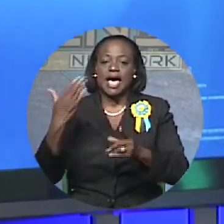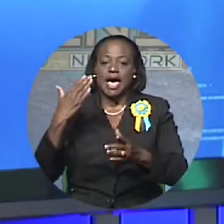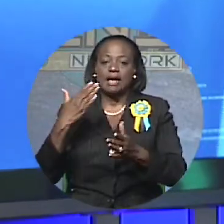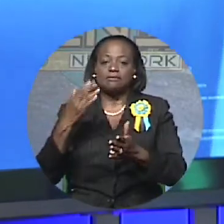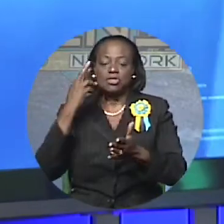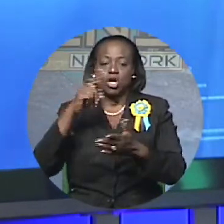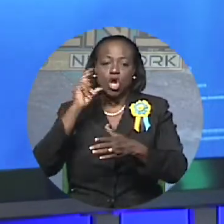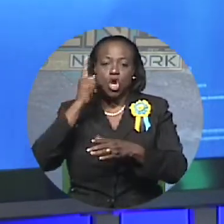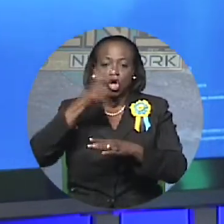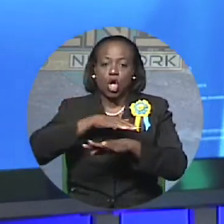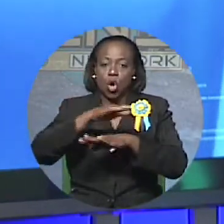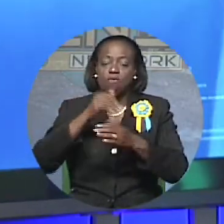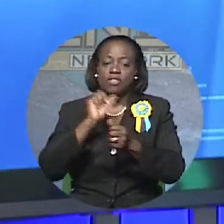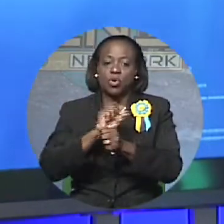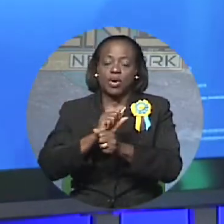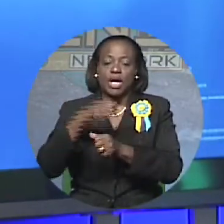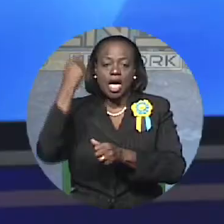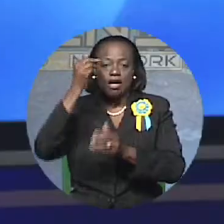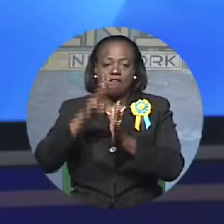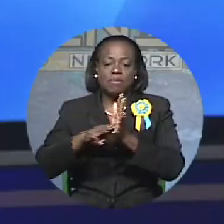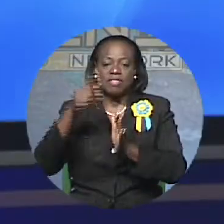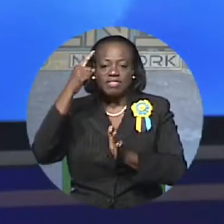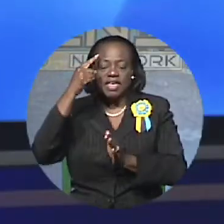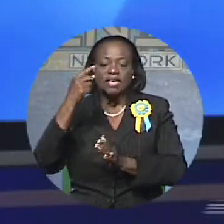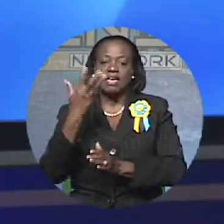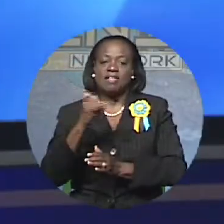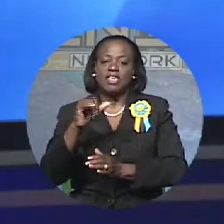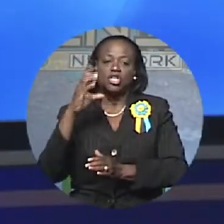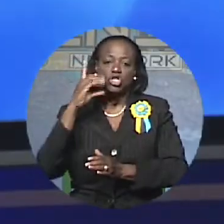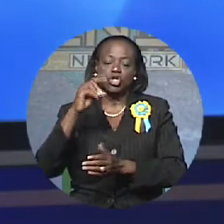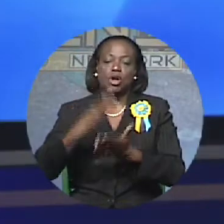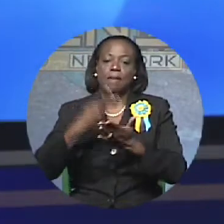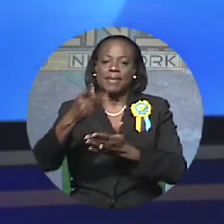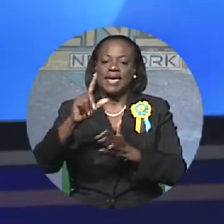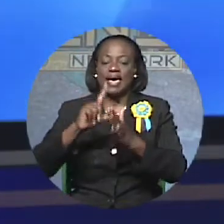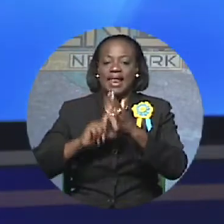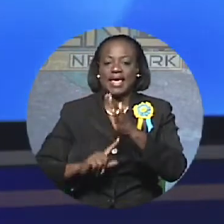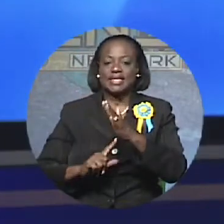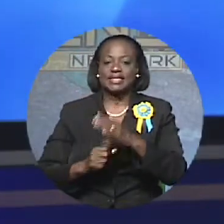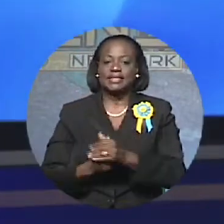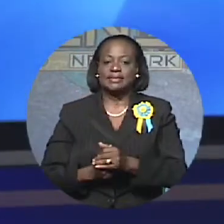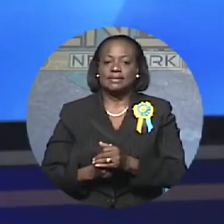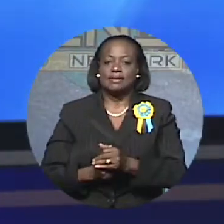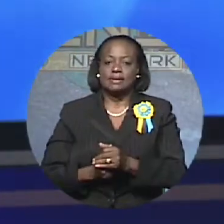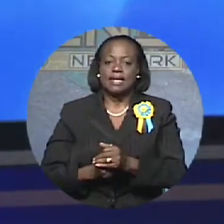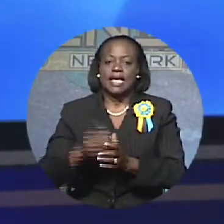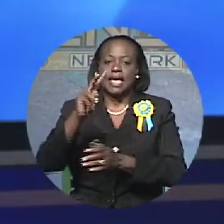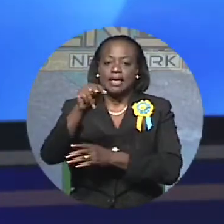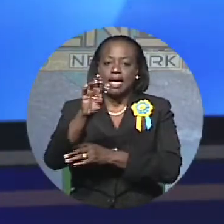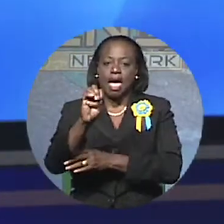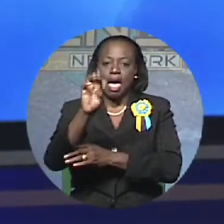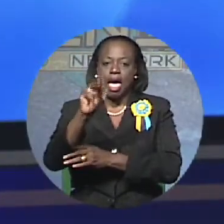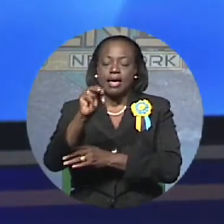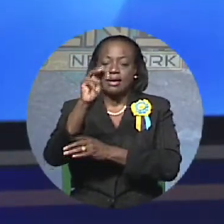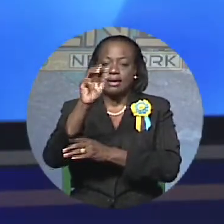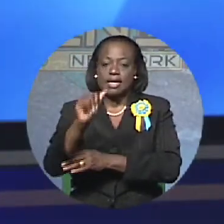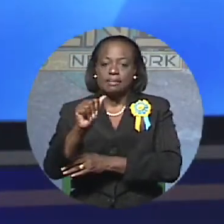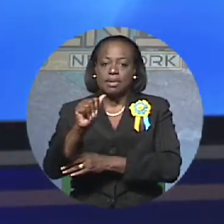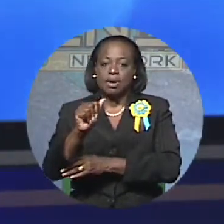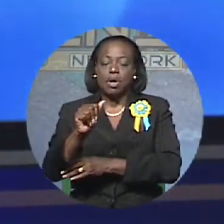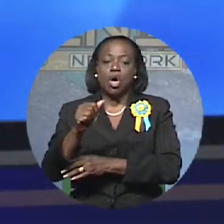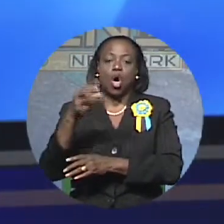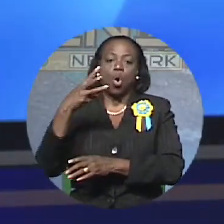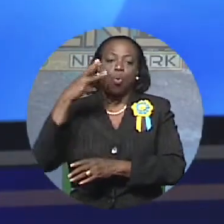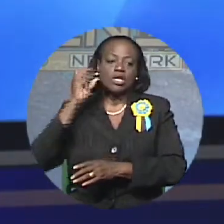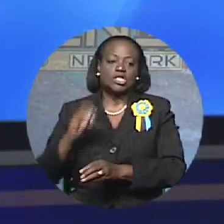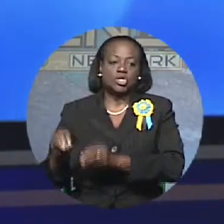government now believes it should pay less. The National Emergency Management Agency, NEMA, was supposed to relocate